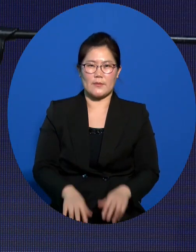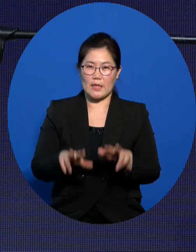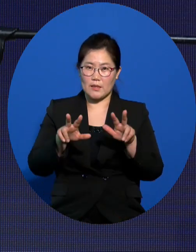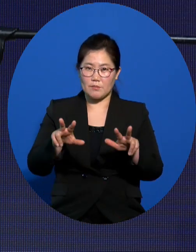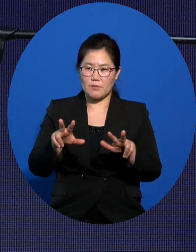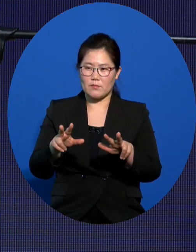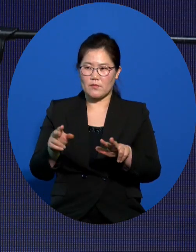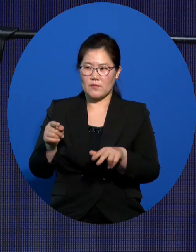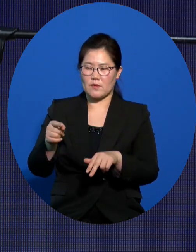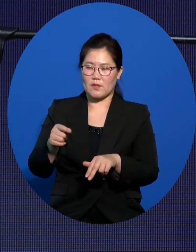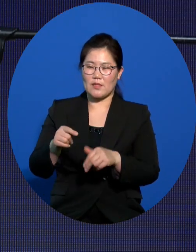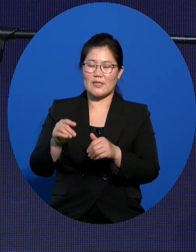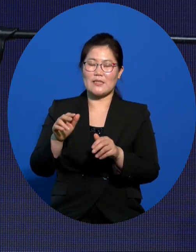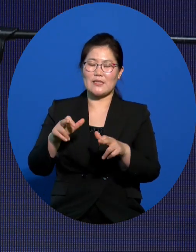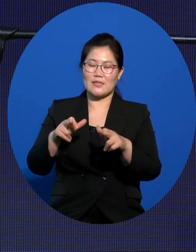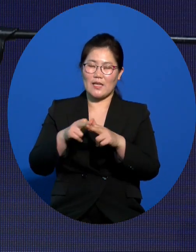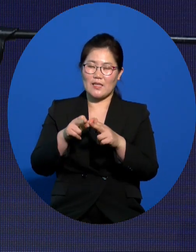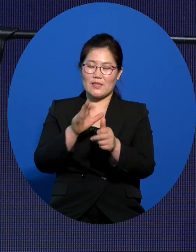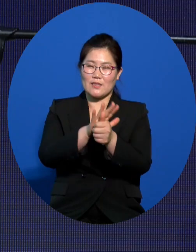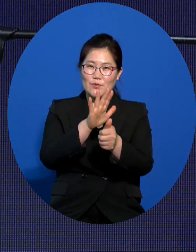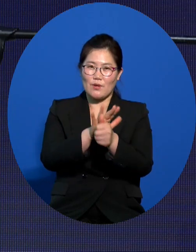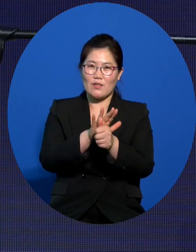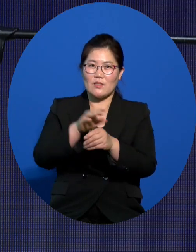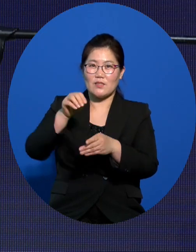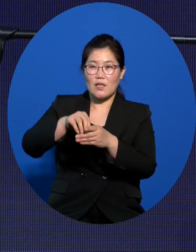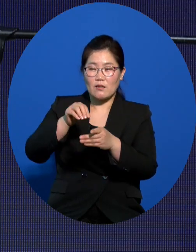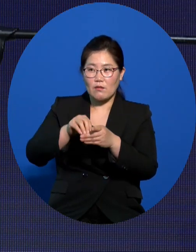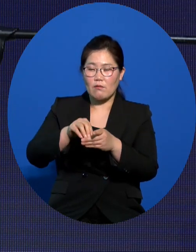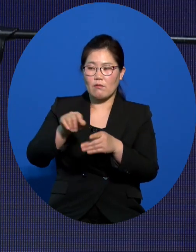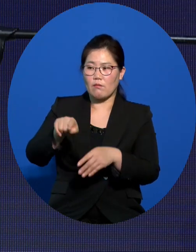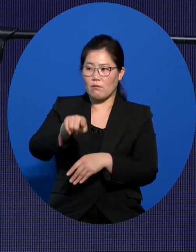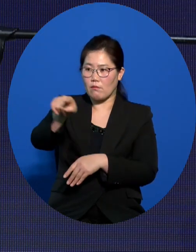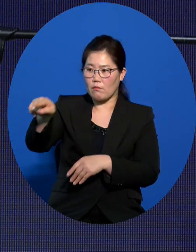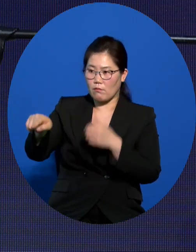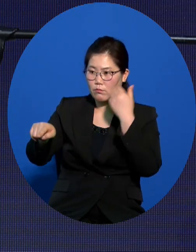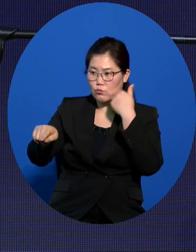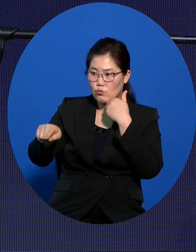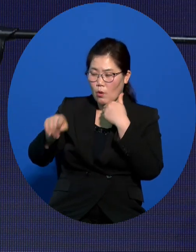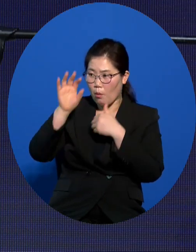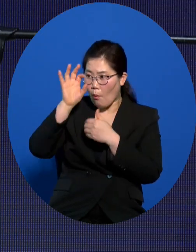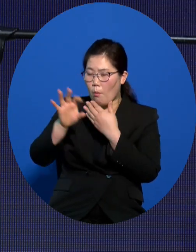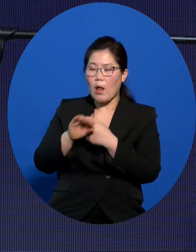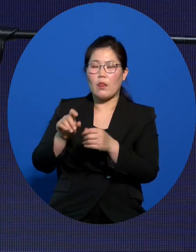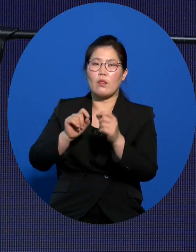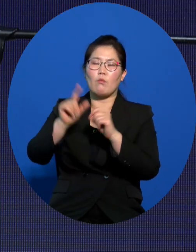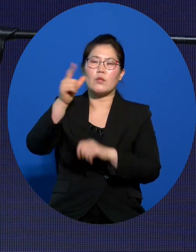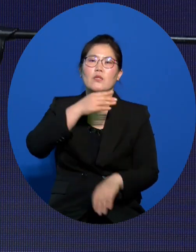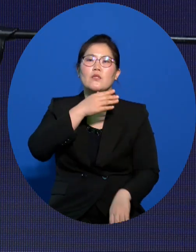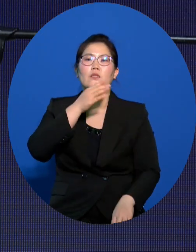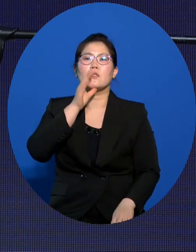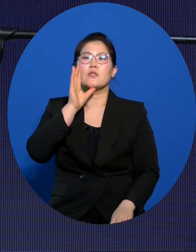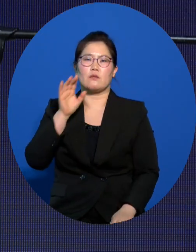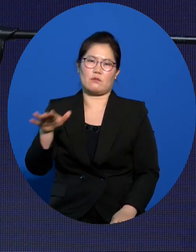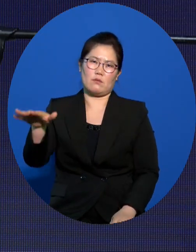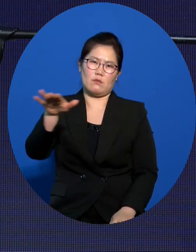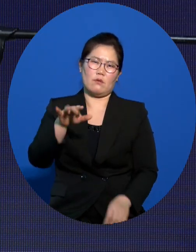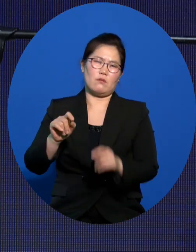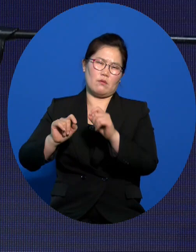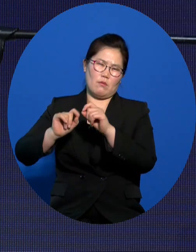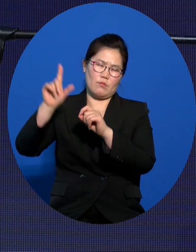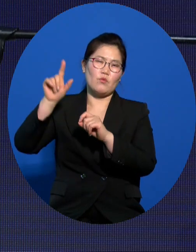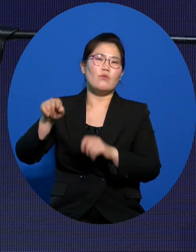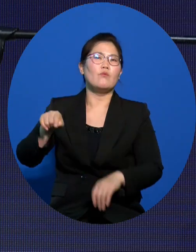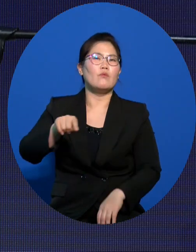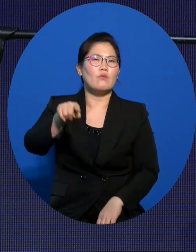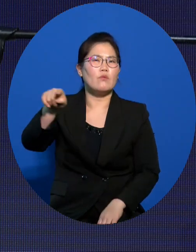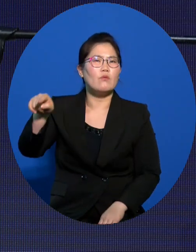of all, there is the issue of the users aging. We need more concentrated attention